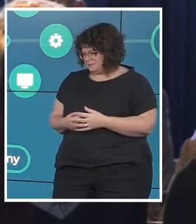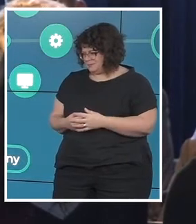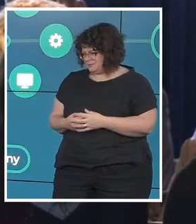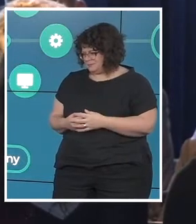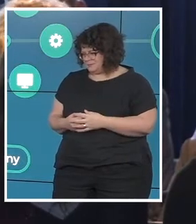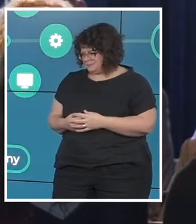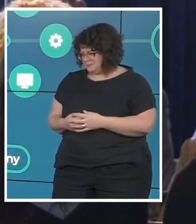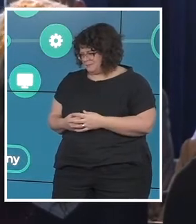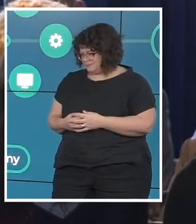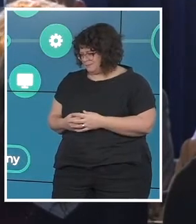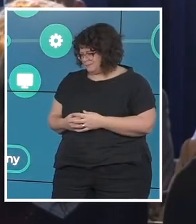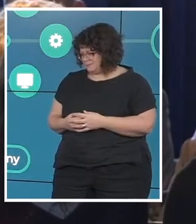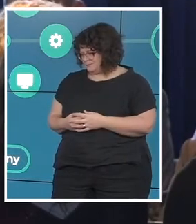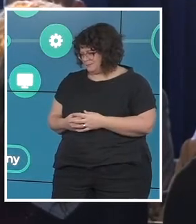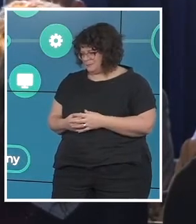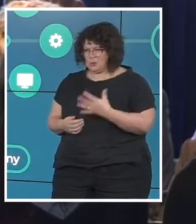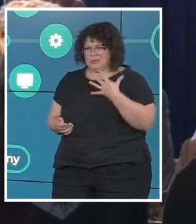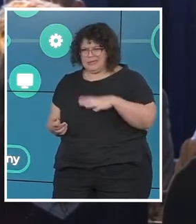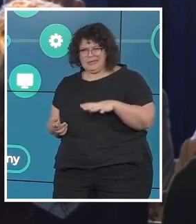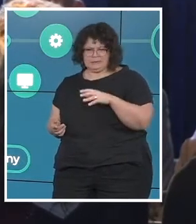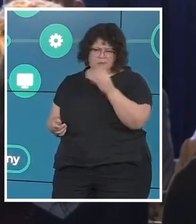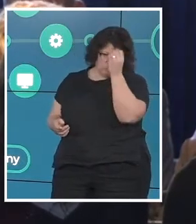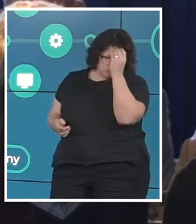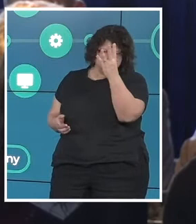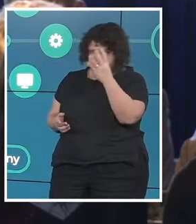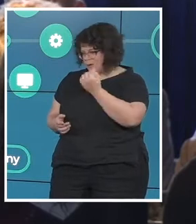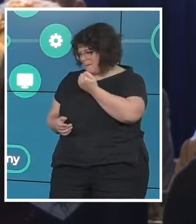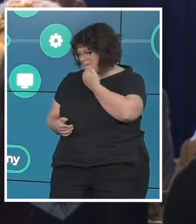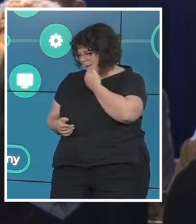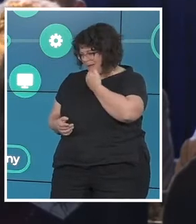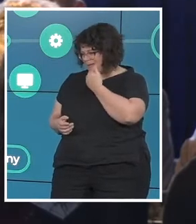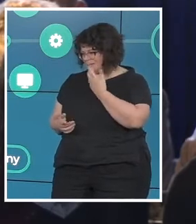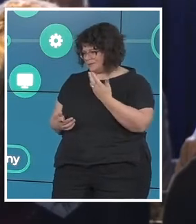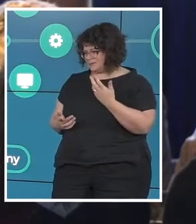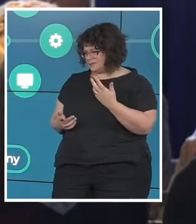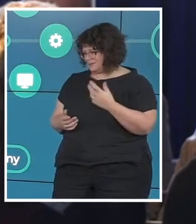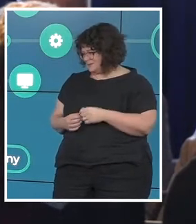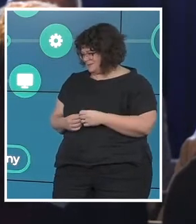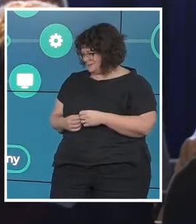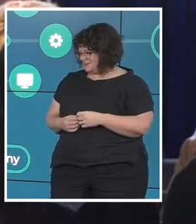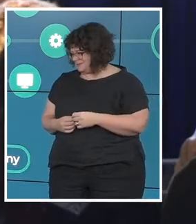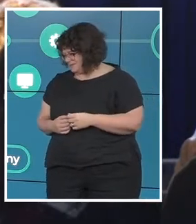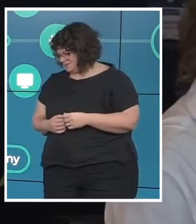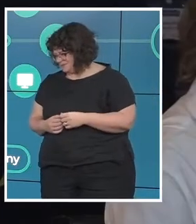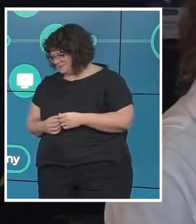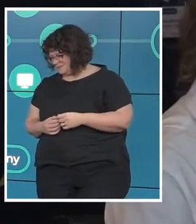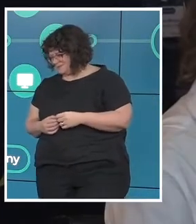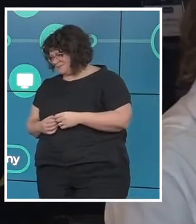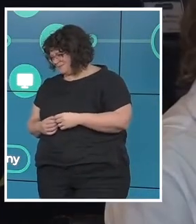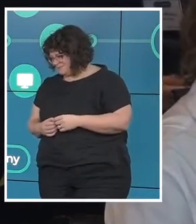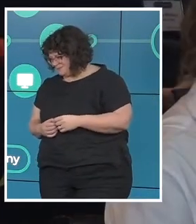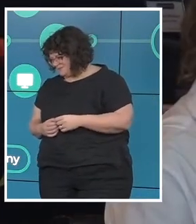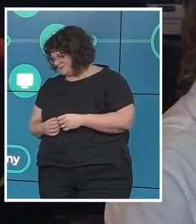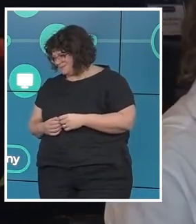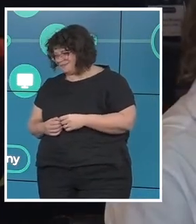moment. If they say there's a fire and just run to the north exit, we'll all die. Well, I'll so there you are. That's